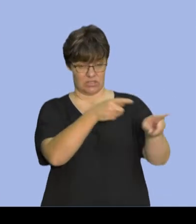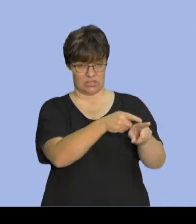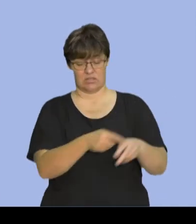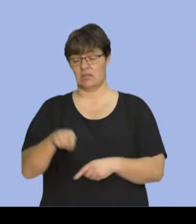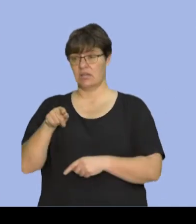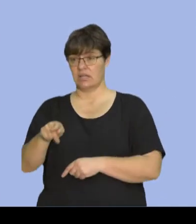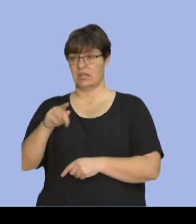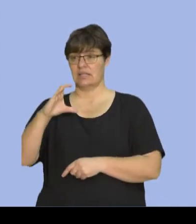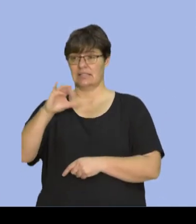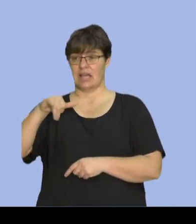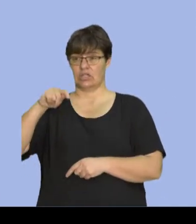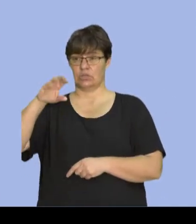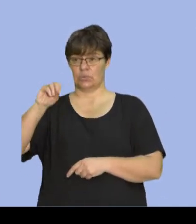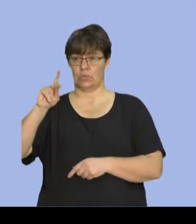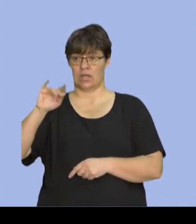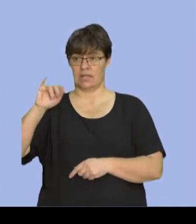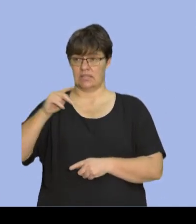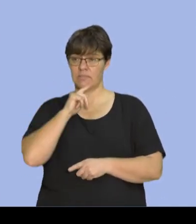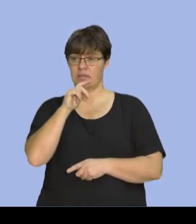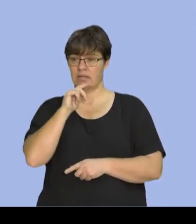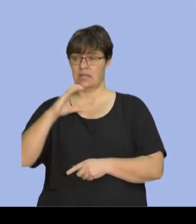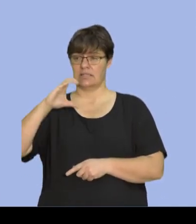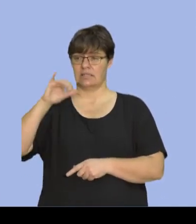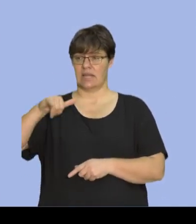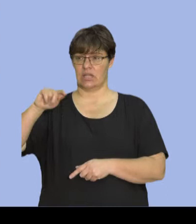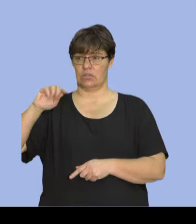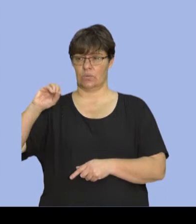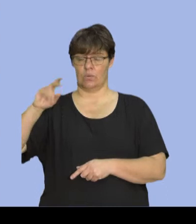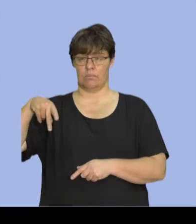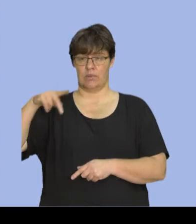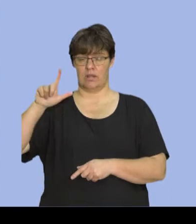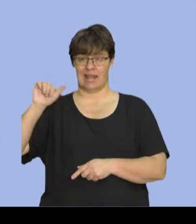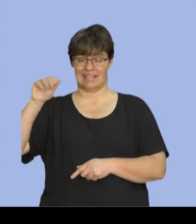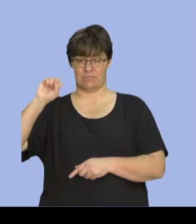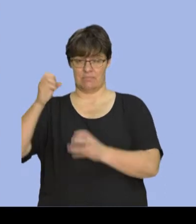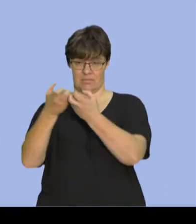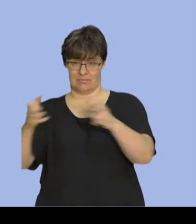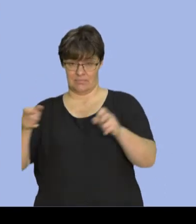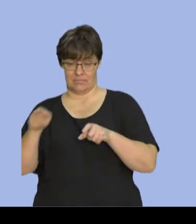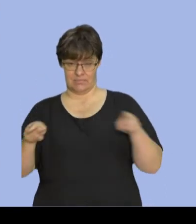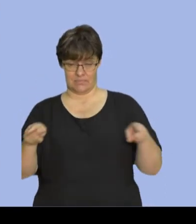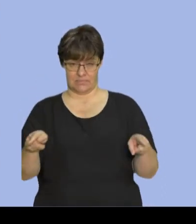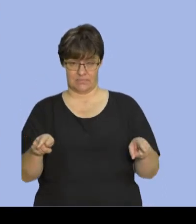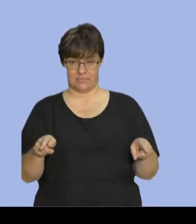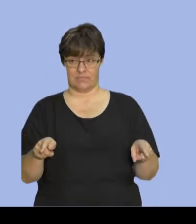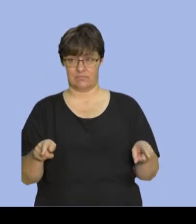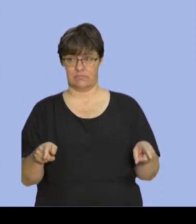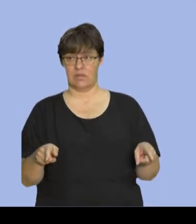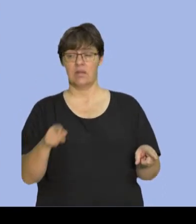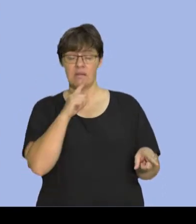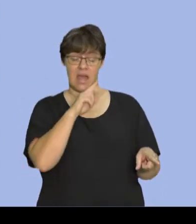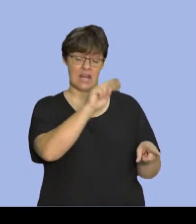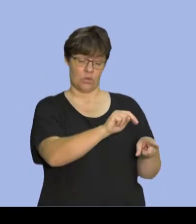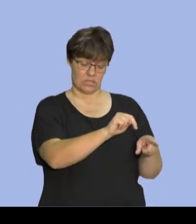and cytokinesis refers to the division of the cytoplasm. So we see that this nucleus needs